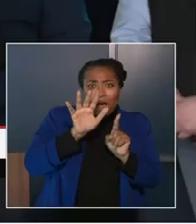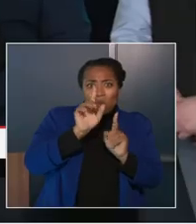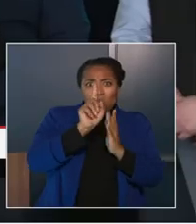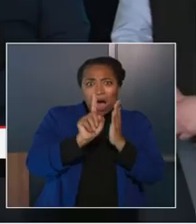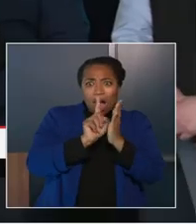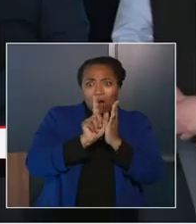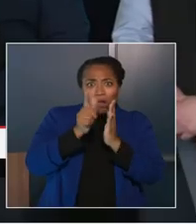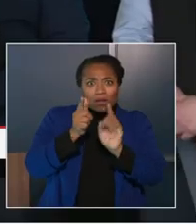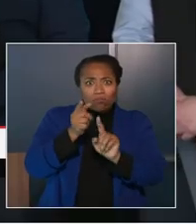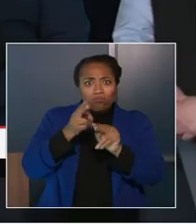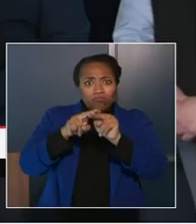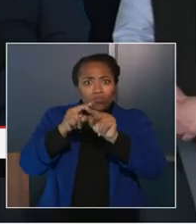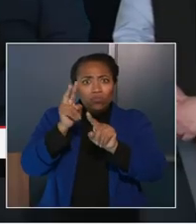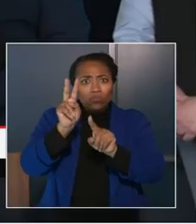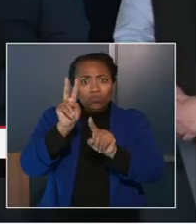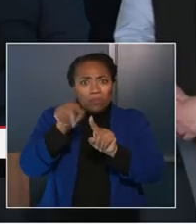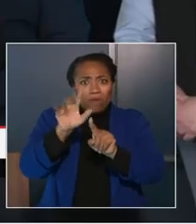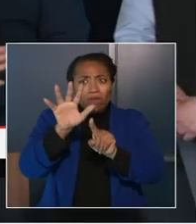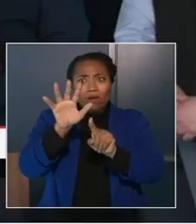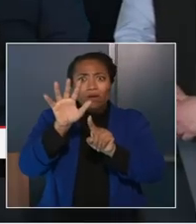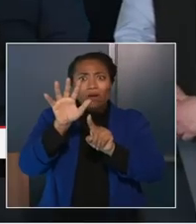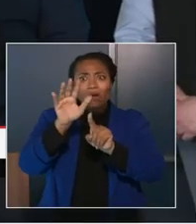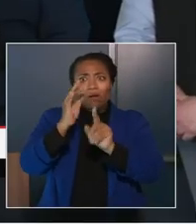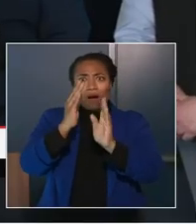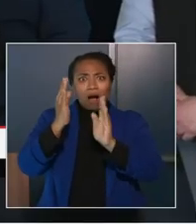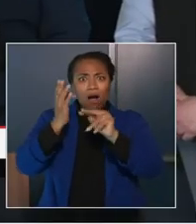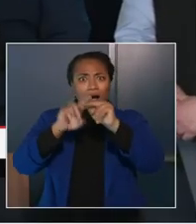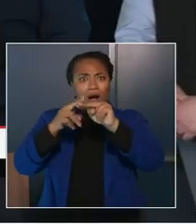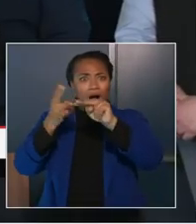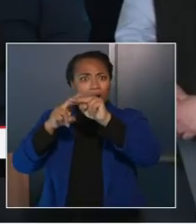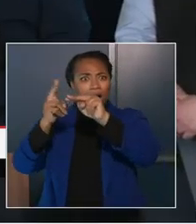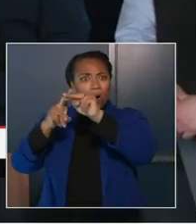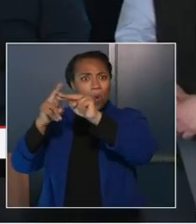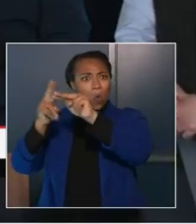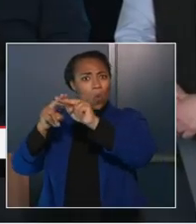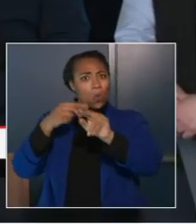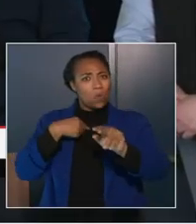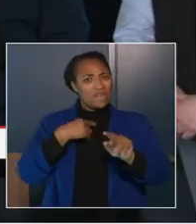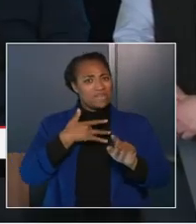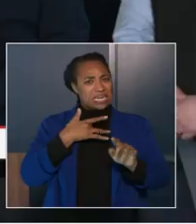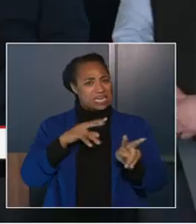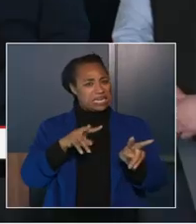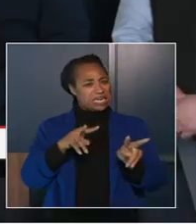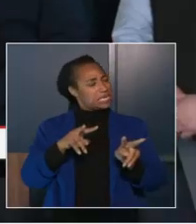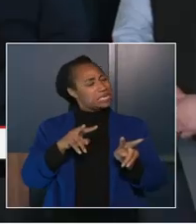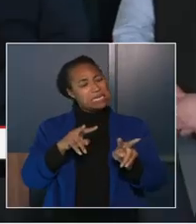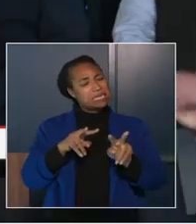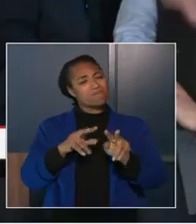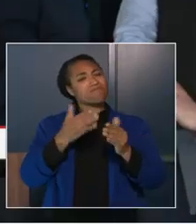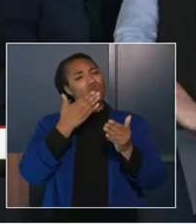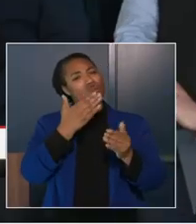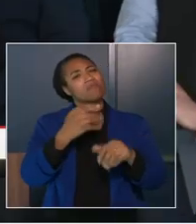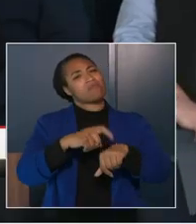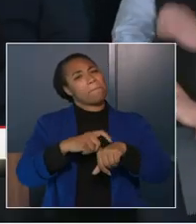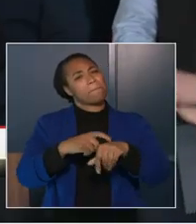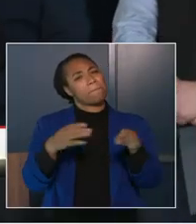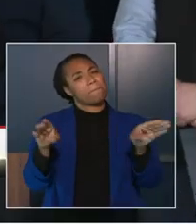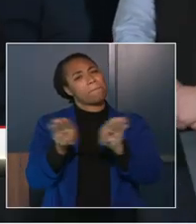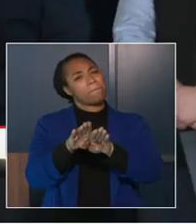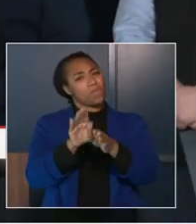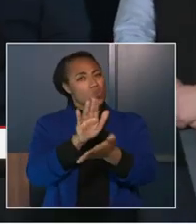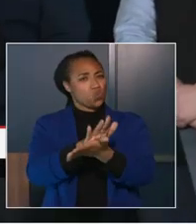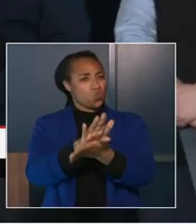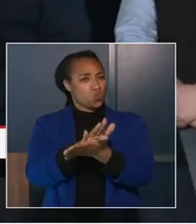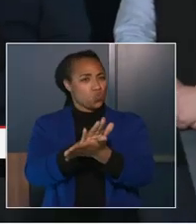why we've made the decision early. Now, should the forecast change, and it could, and I'll cross my fingers that